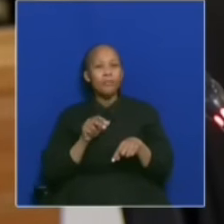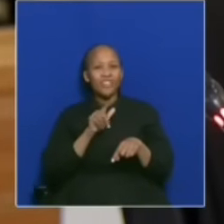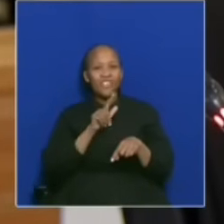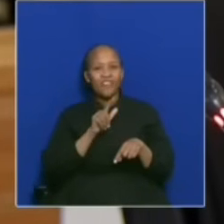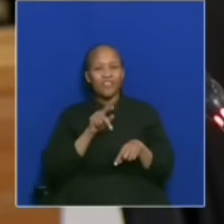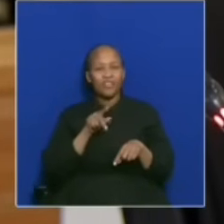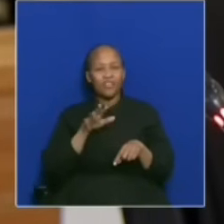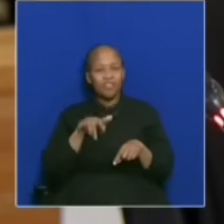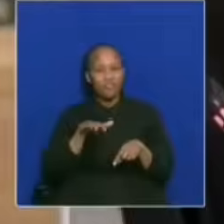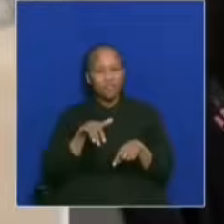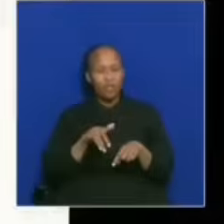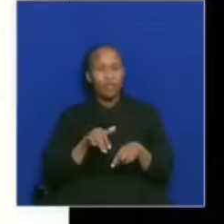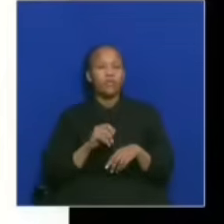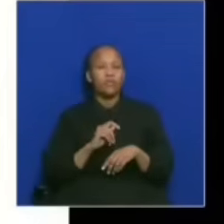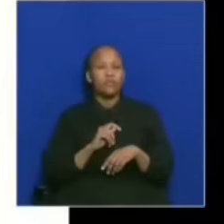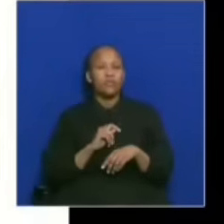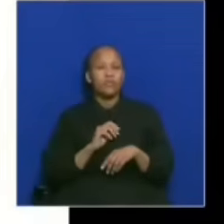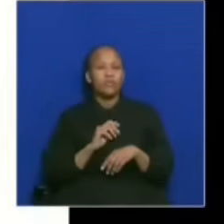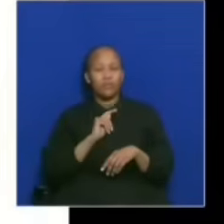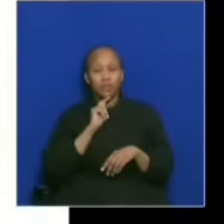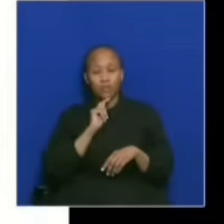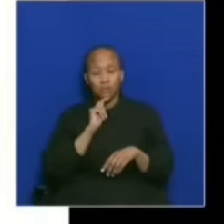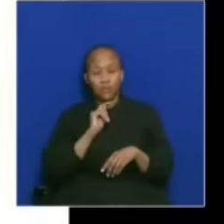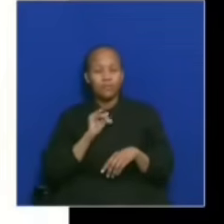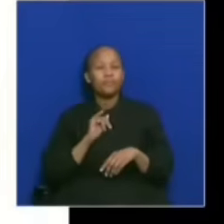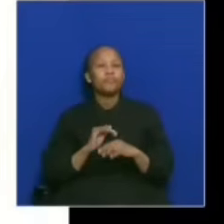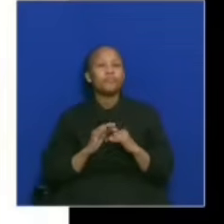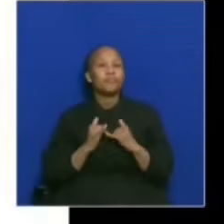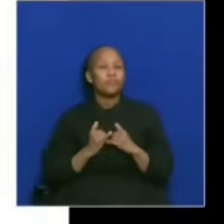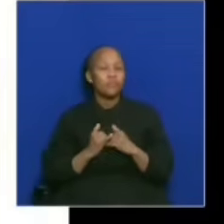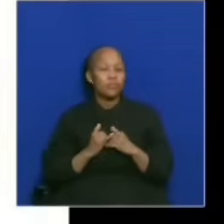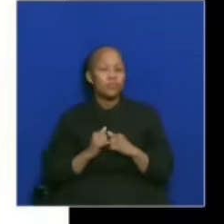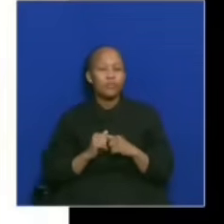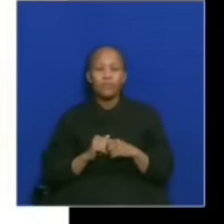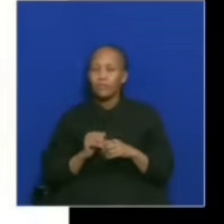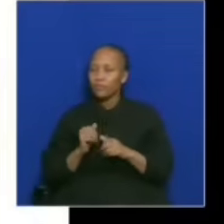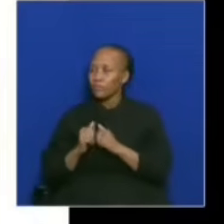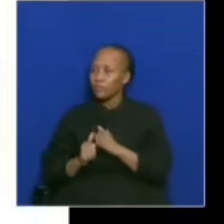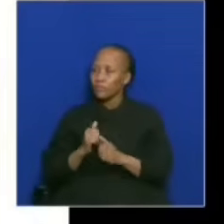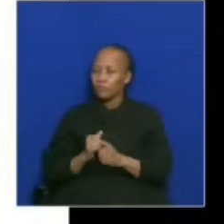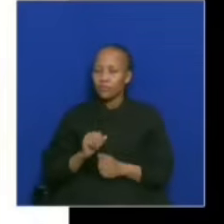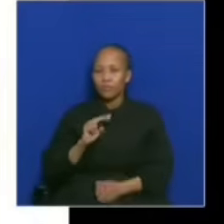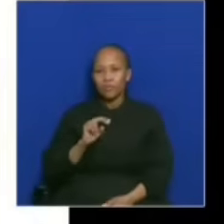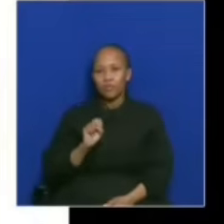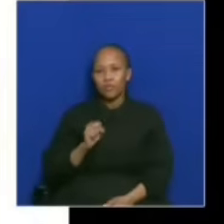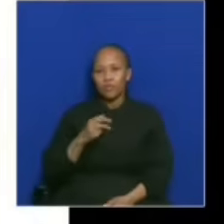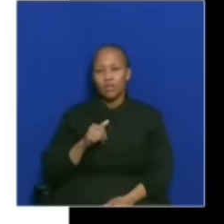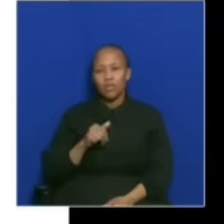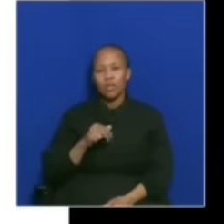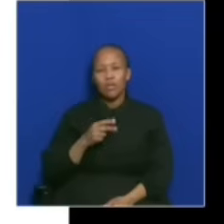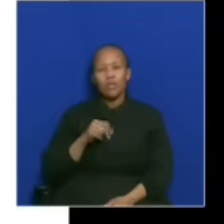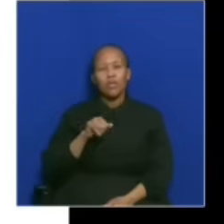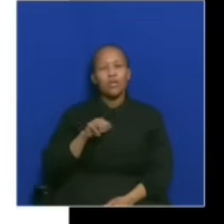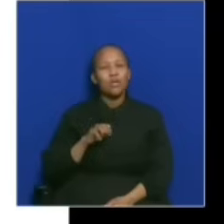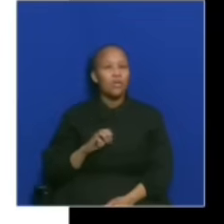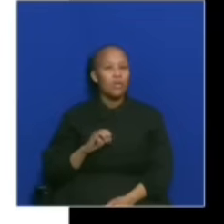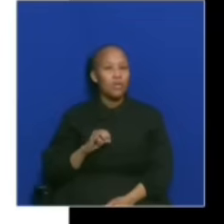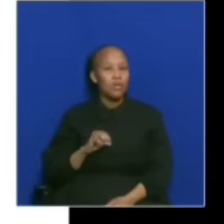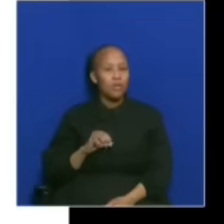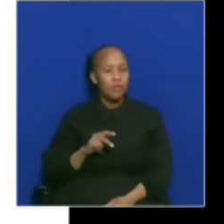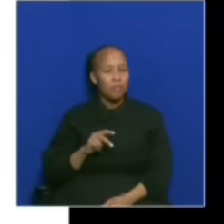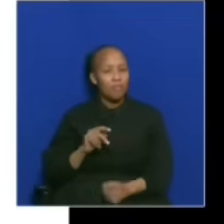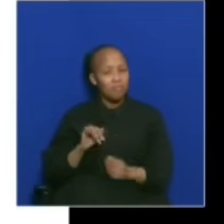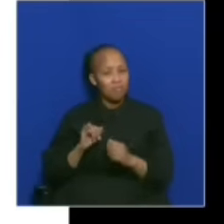says to General Khan, "Brew, won't Shaheen get upset that W," and W is a reference to Viandre,